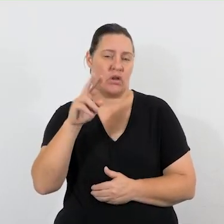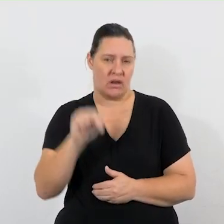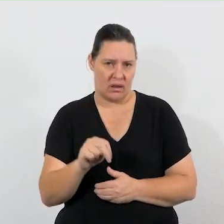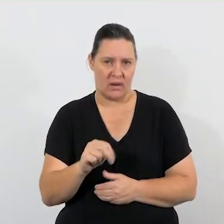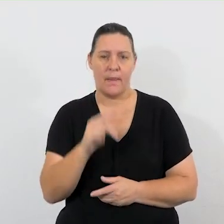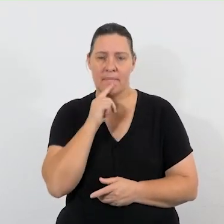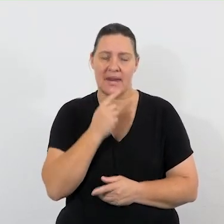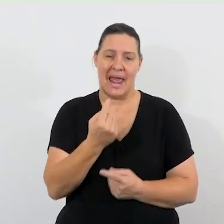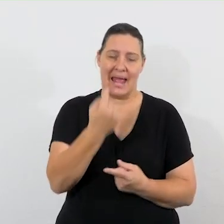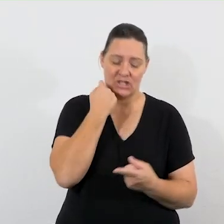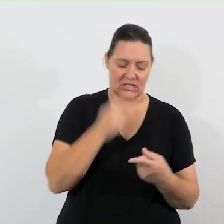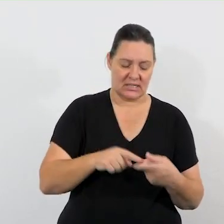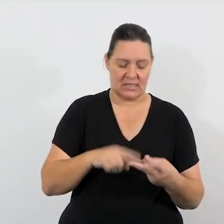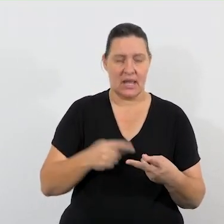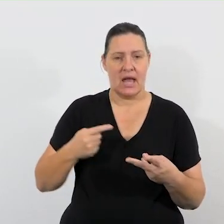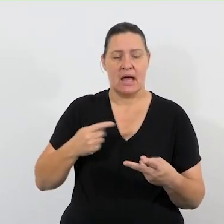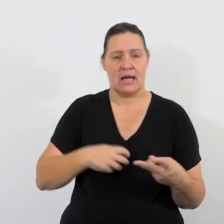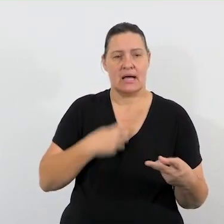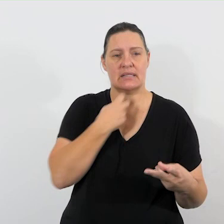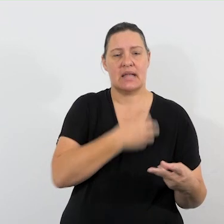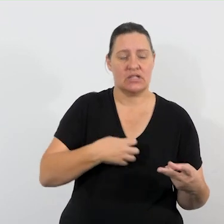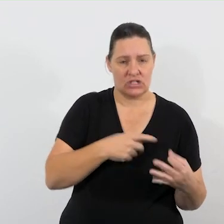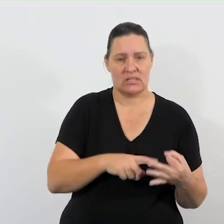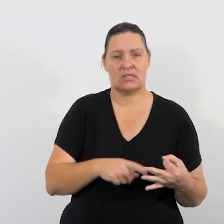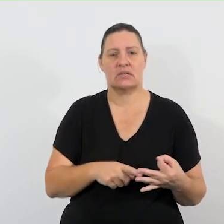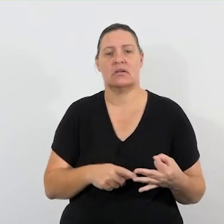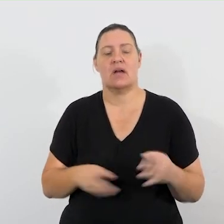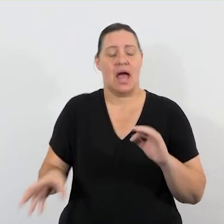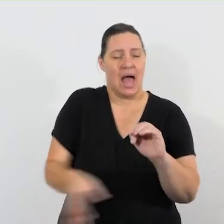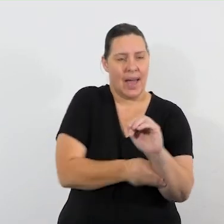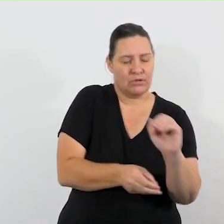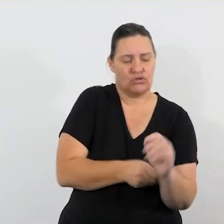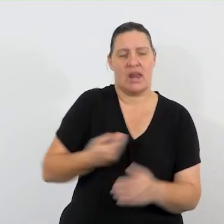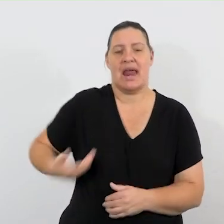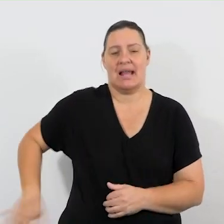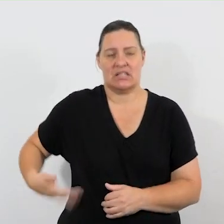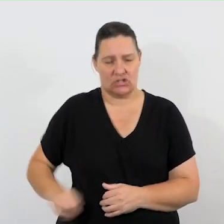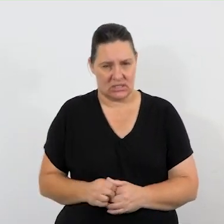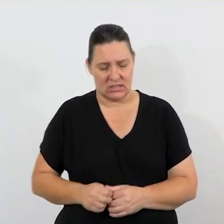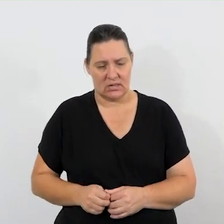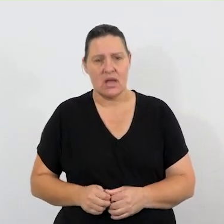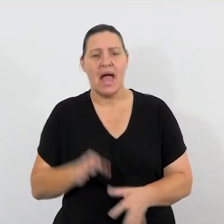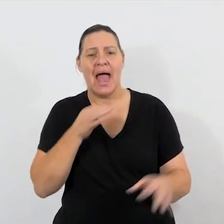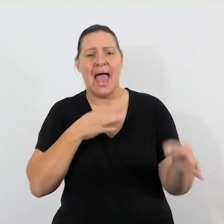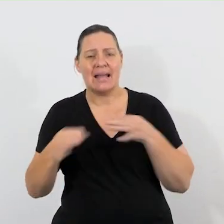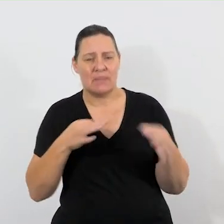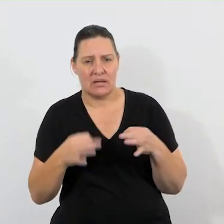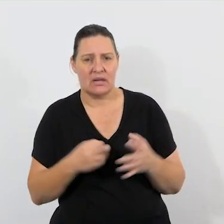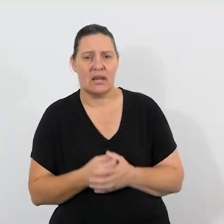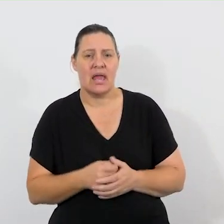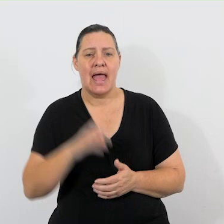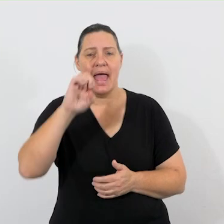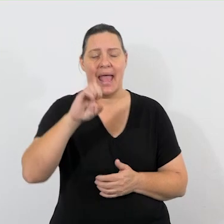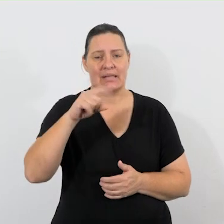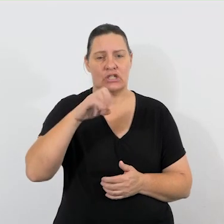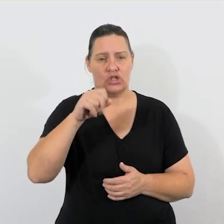digestion, which are ingestion, digestion, absorption, and egestion, explain the difference between